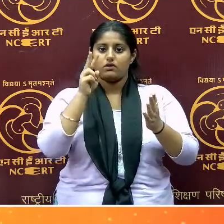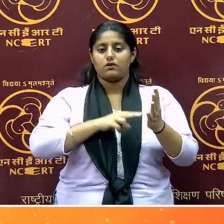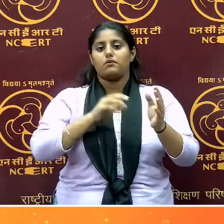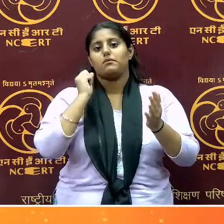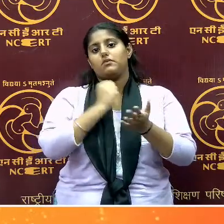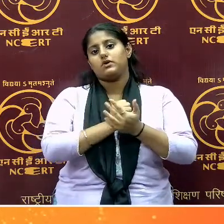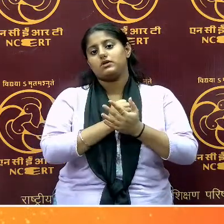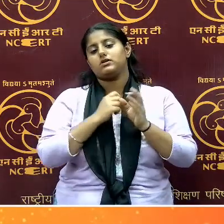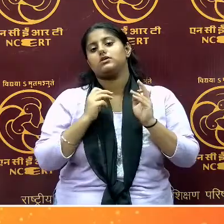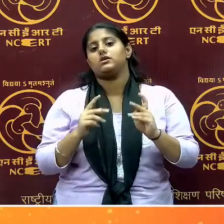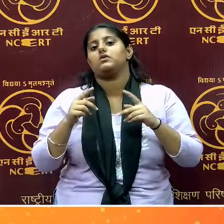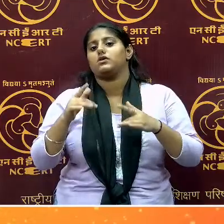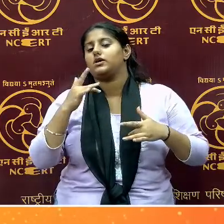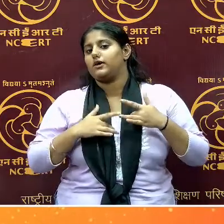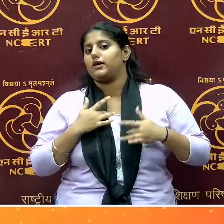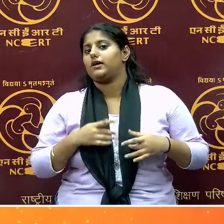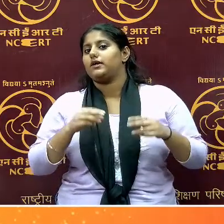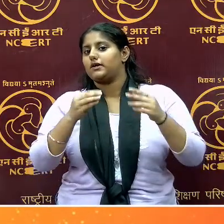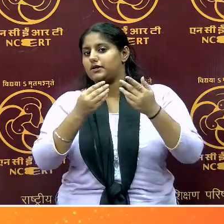one interesting